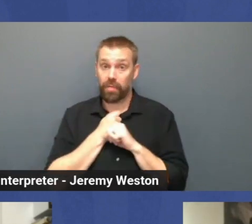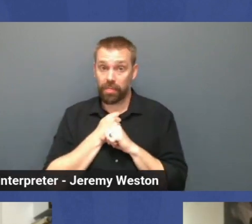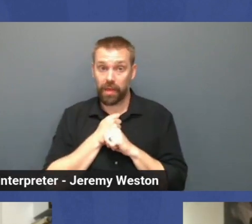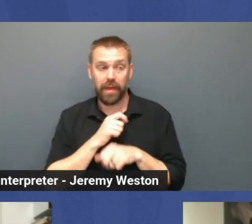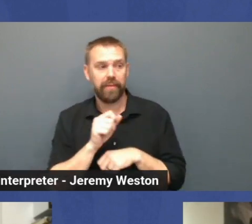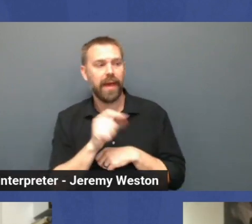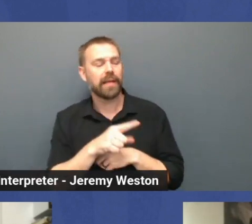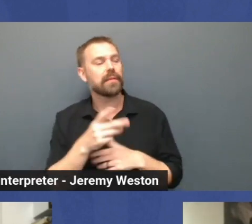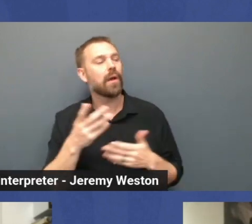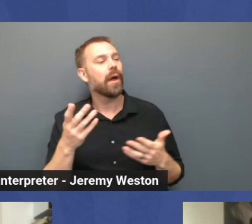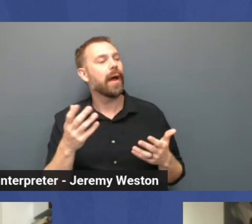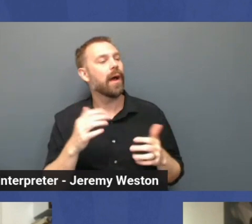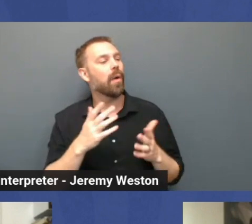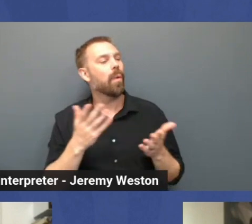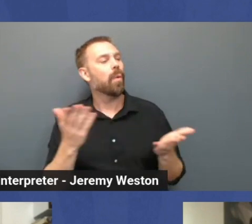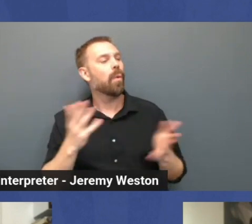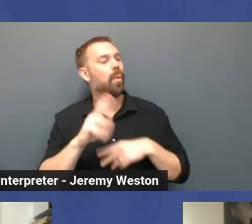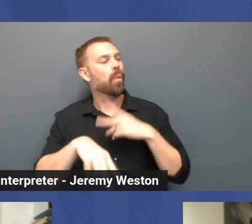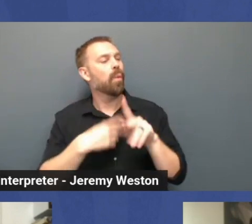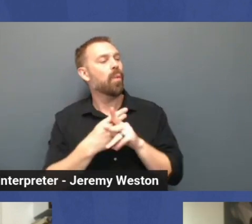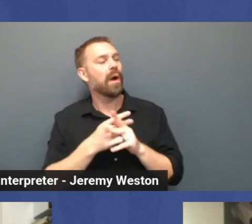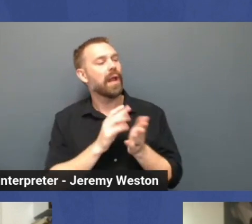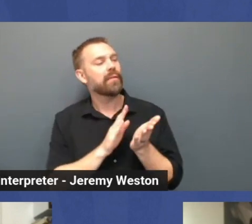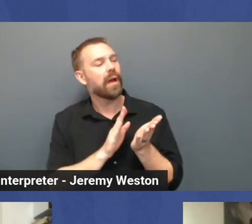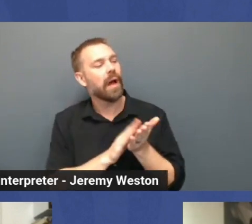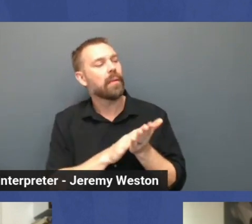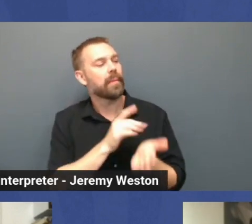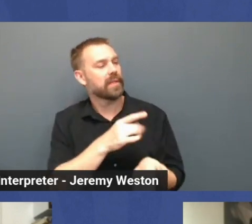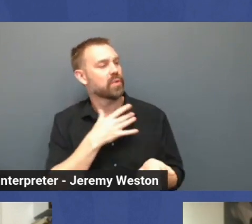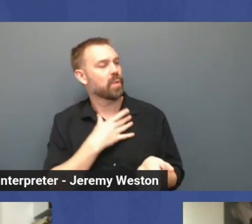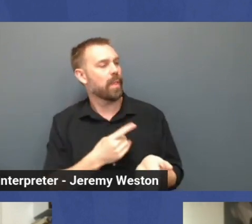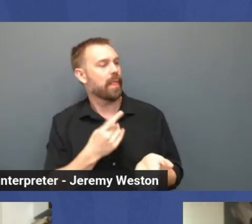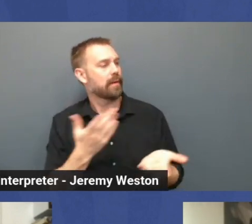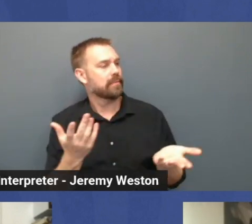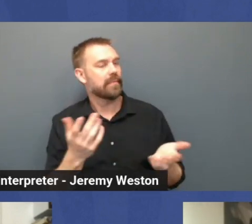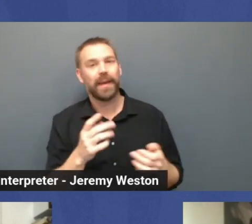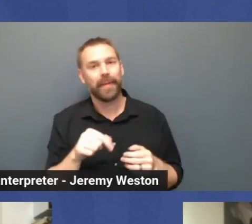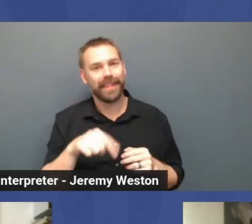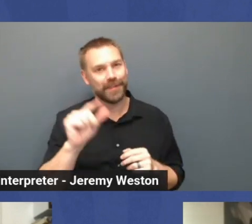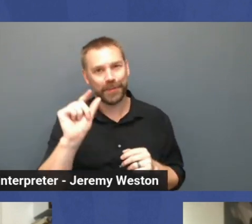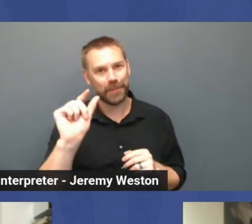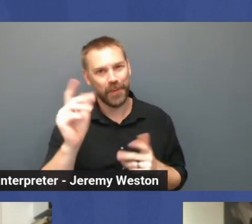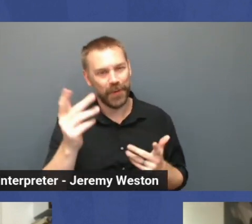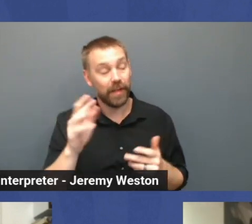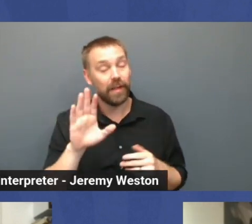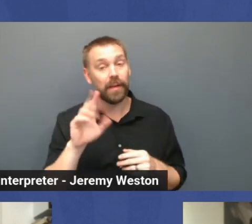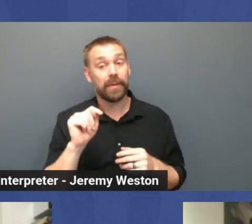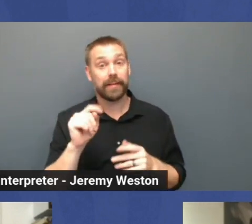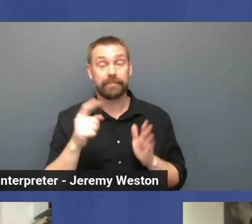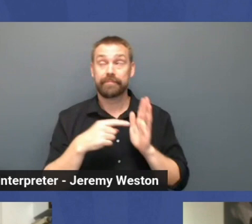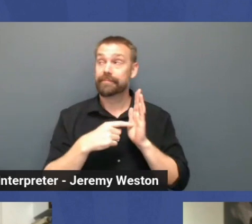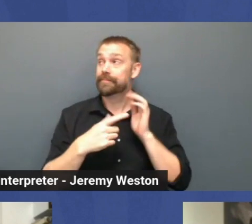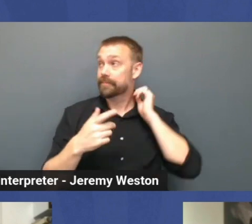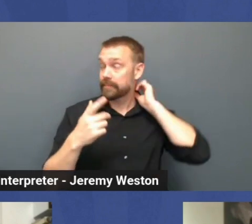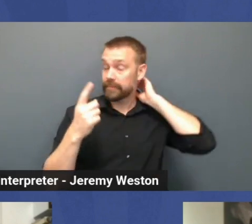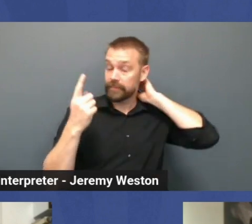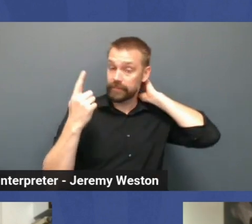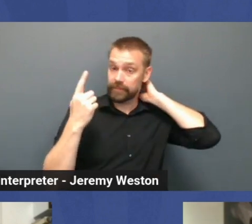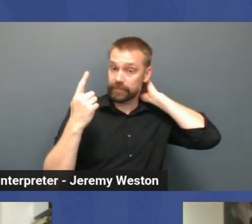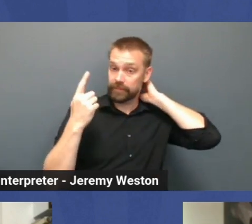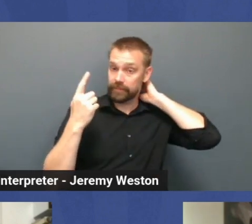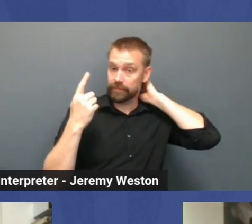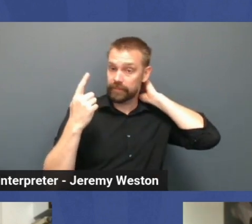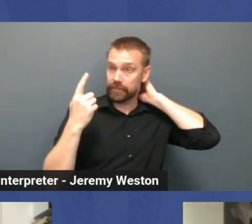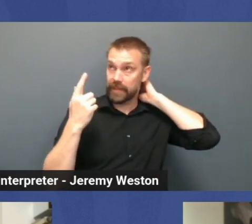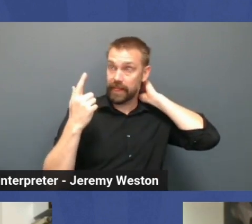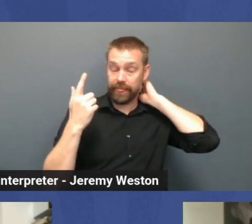like to receive best. This is very small, people, but last year I was going